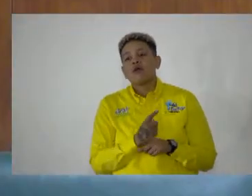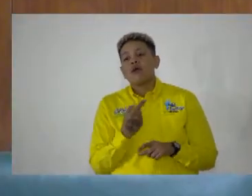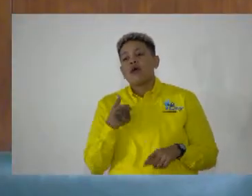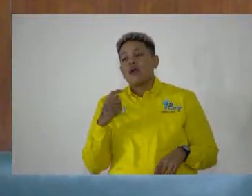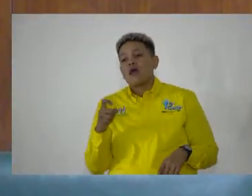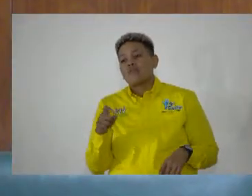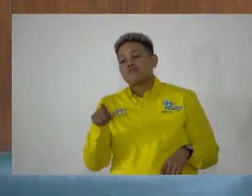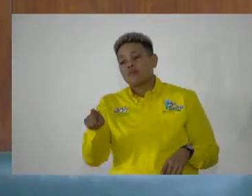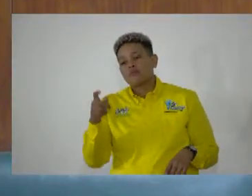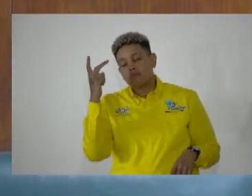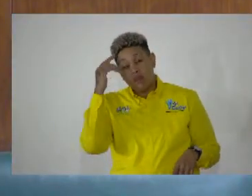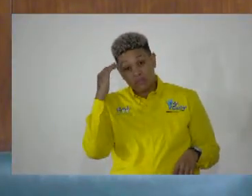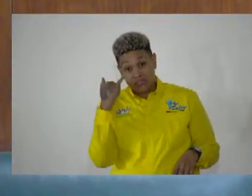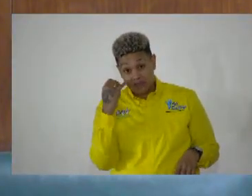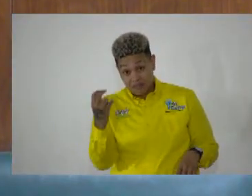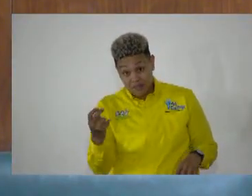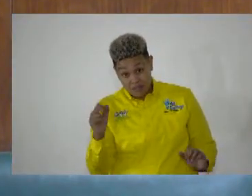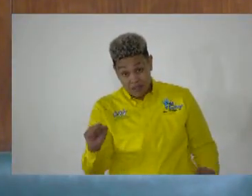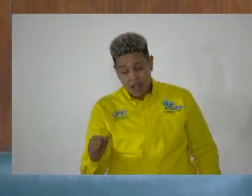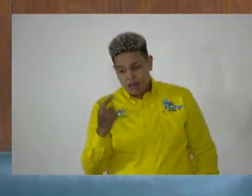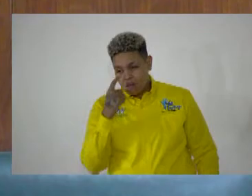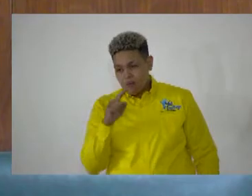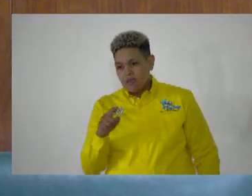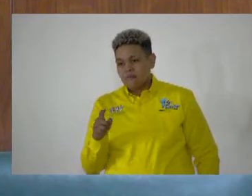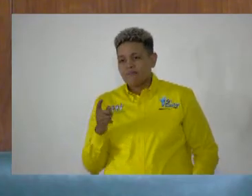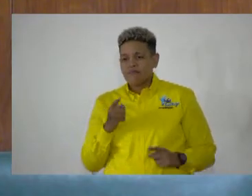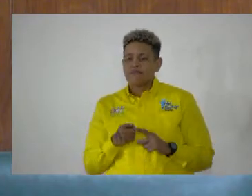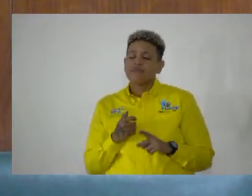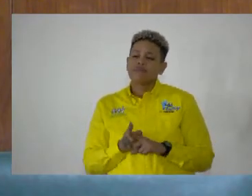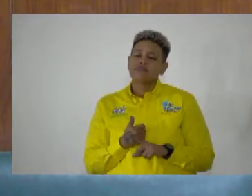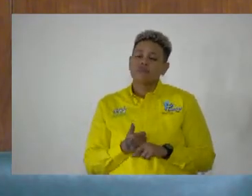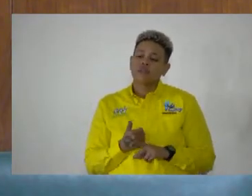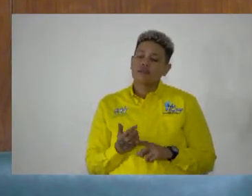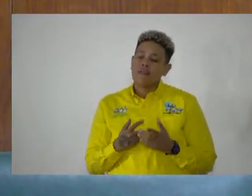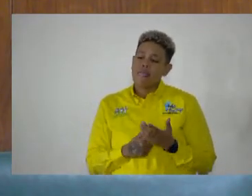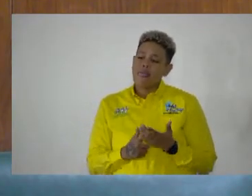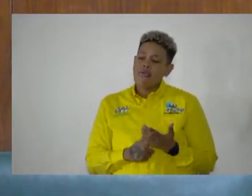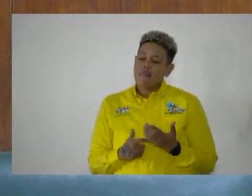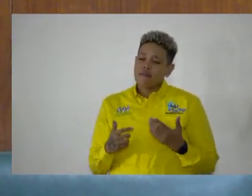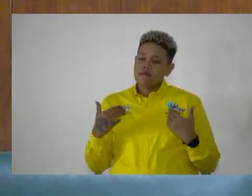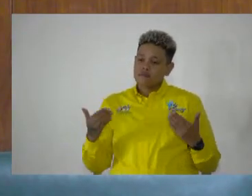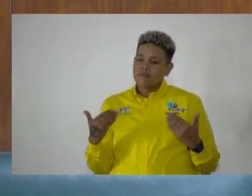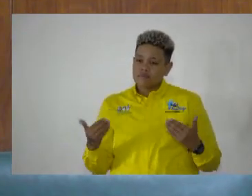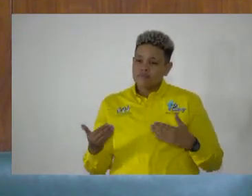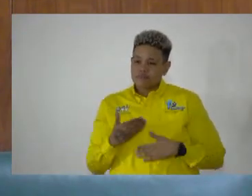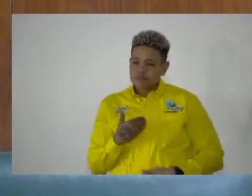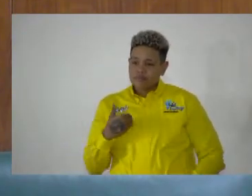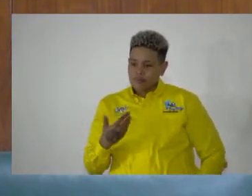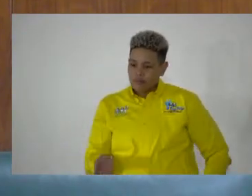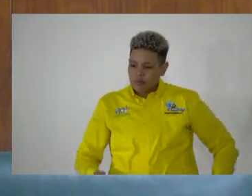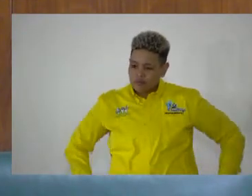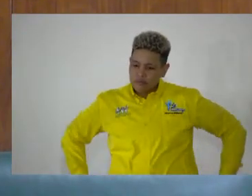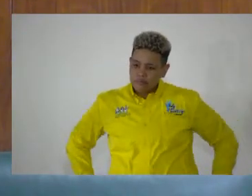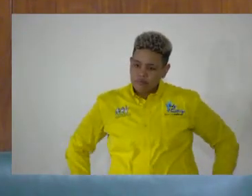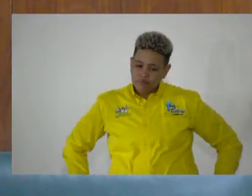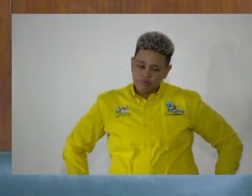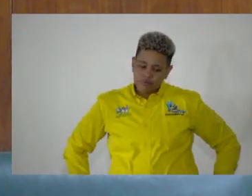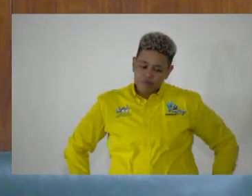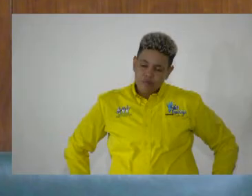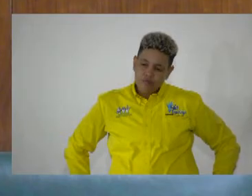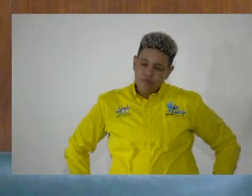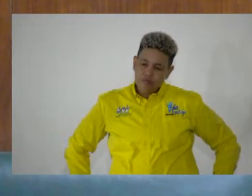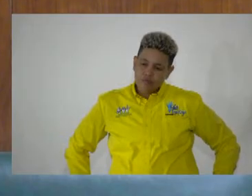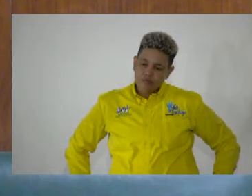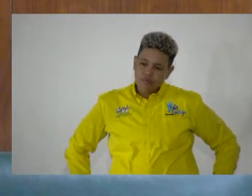to ask the Prime Minister if he mind on a point that he was discussing. You may go ahead, member. Yeah. Well, yeah, thank